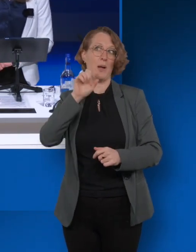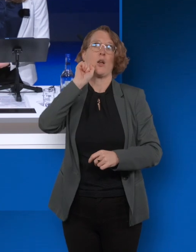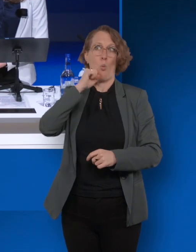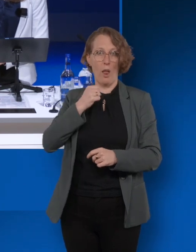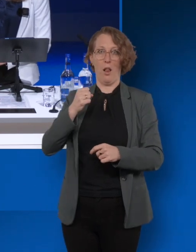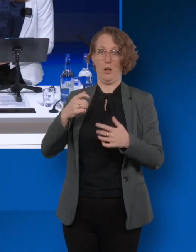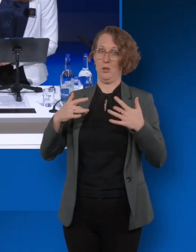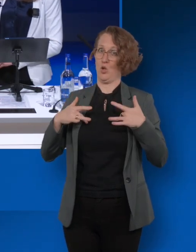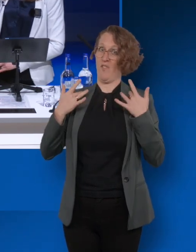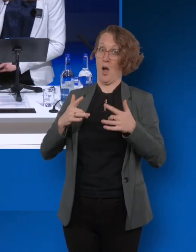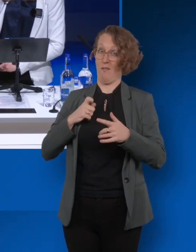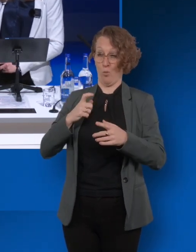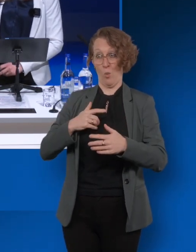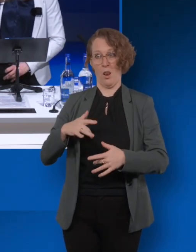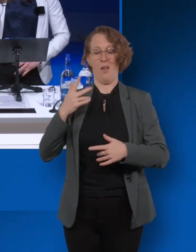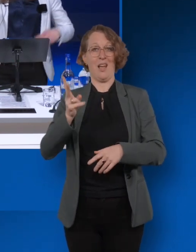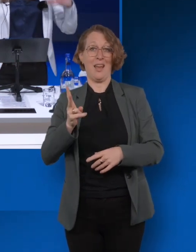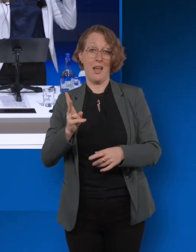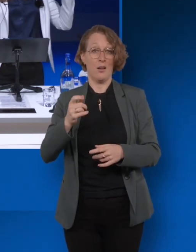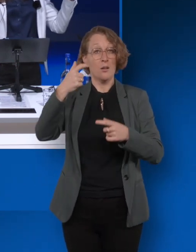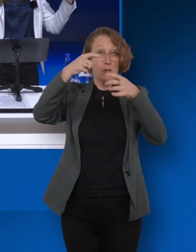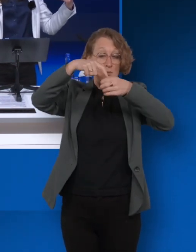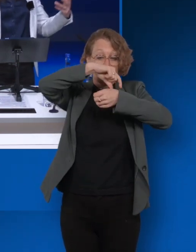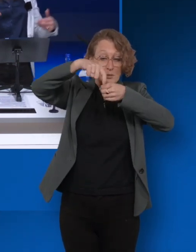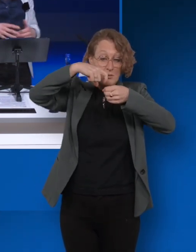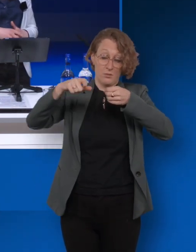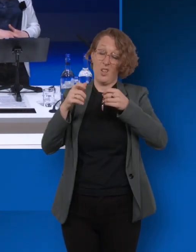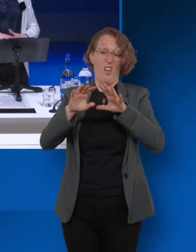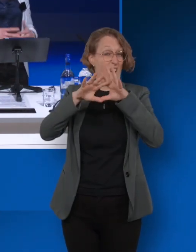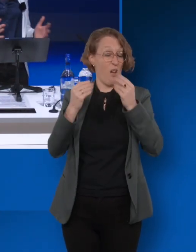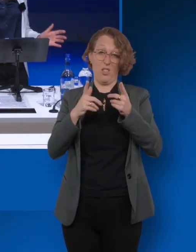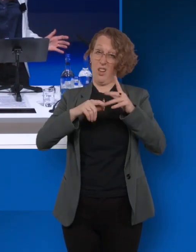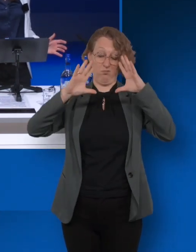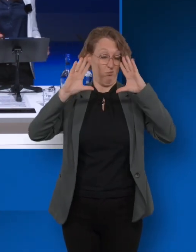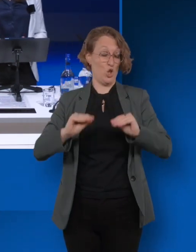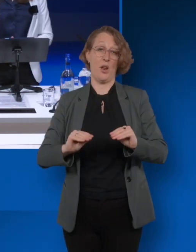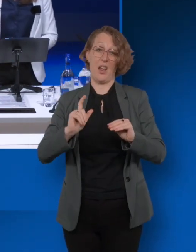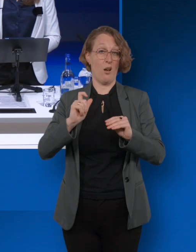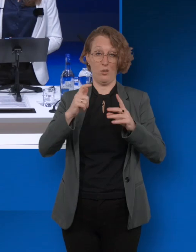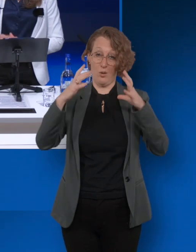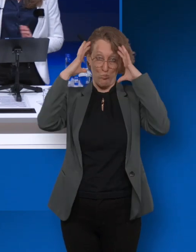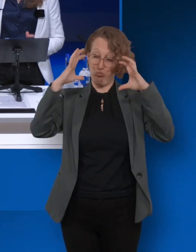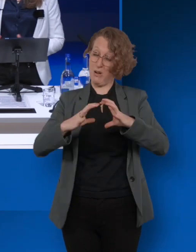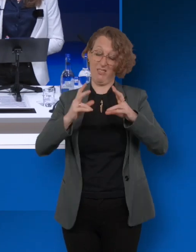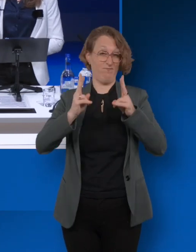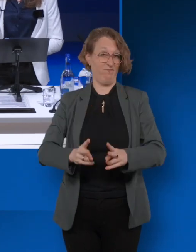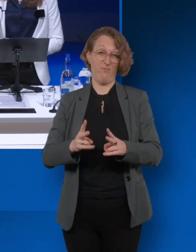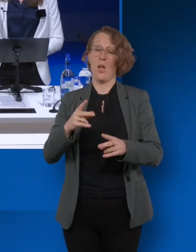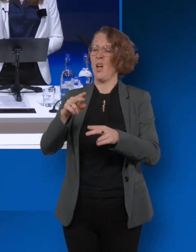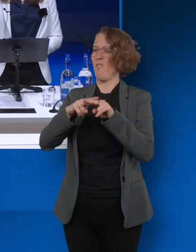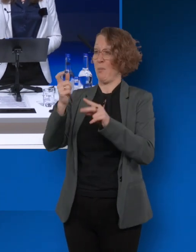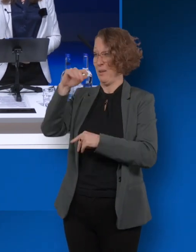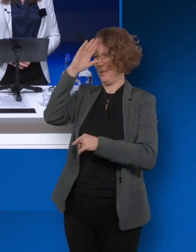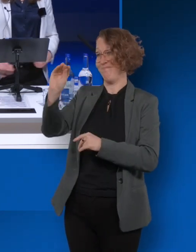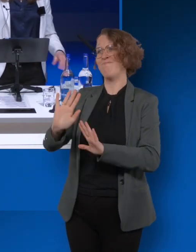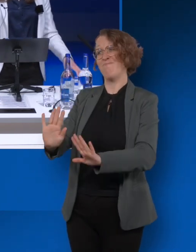to survive. All the areas of his neocortex known to correlate with consciousness had entirely shut down. His family were told to put their